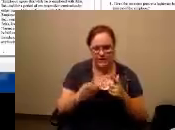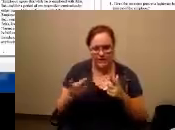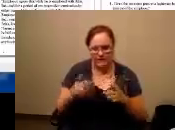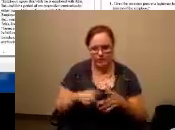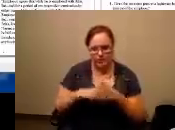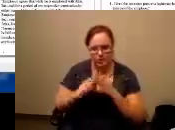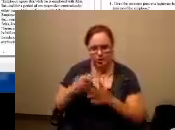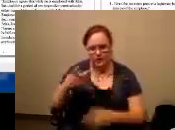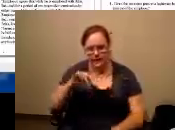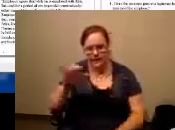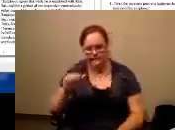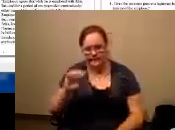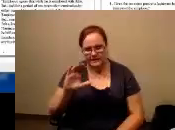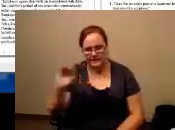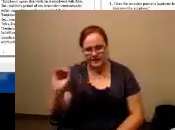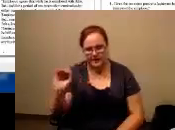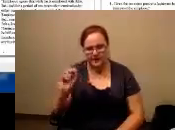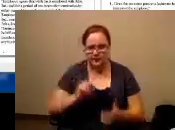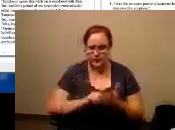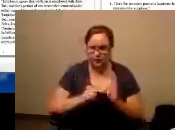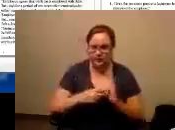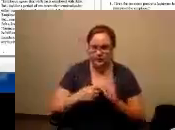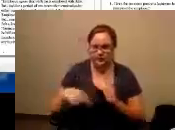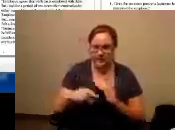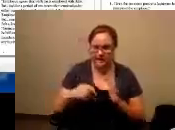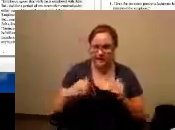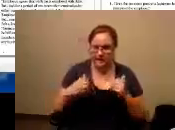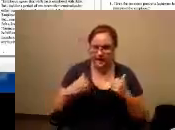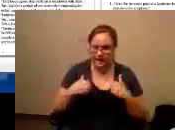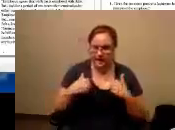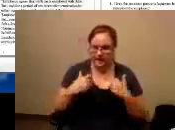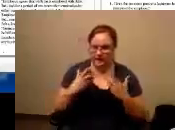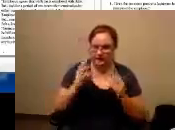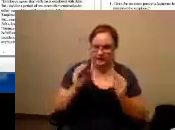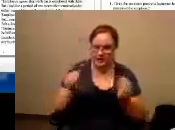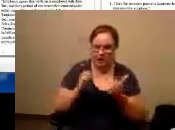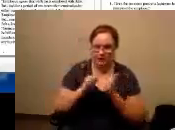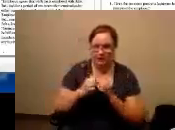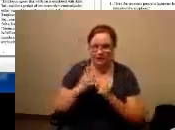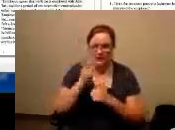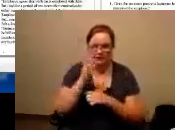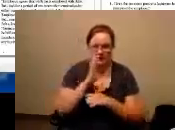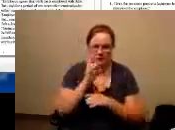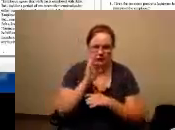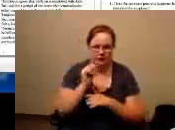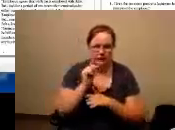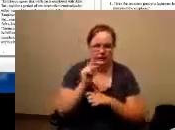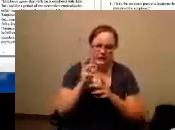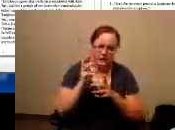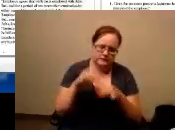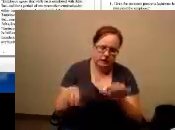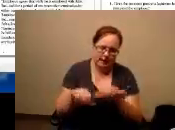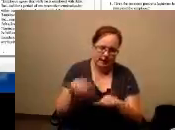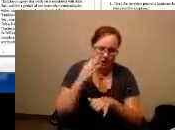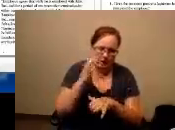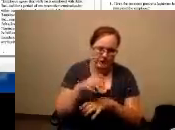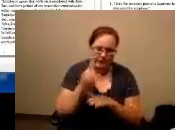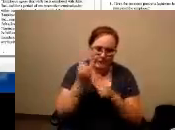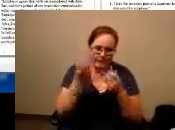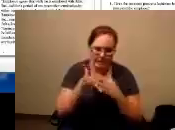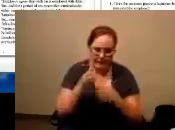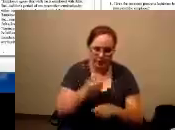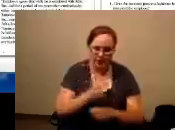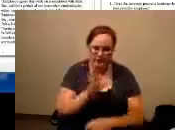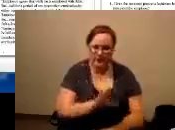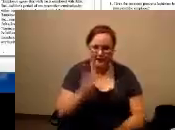So they had them into a non-compete. I've never seen it, but that it was pretty common knowledge. And for many, many years, in other words, it was probably